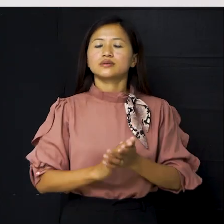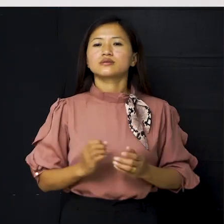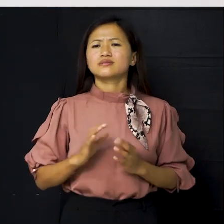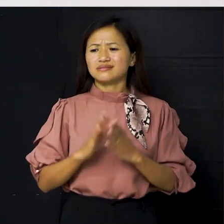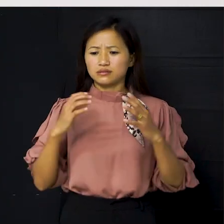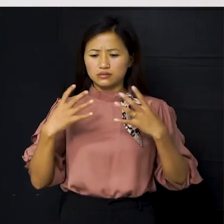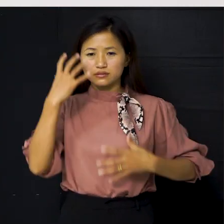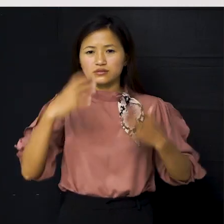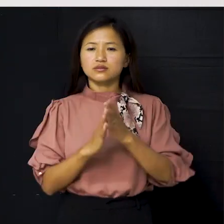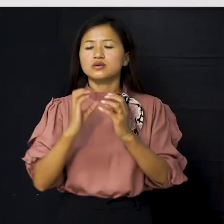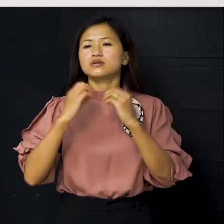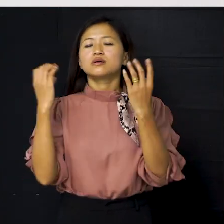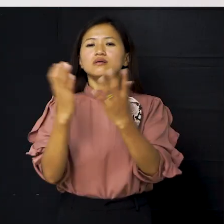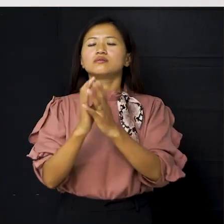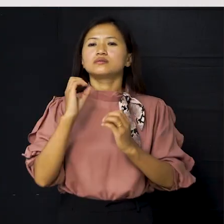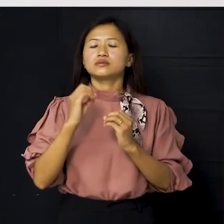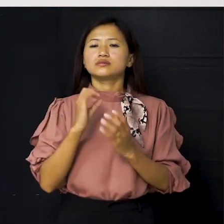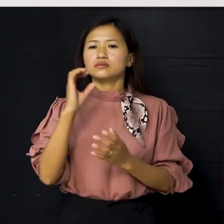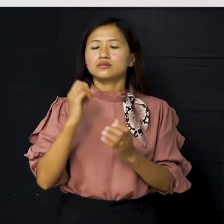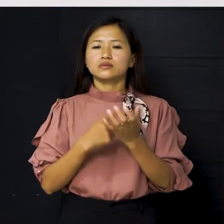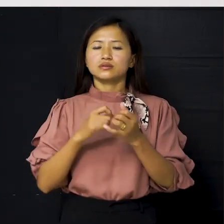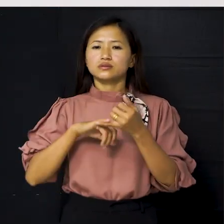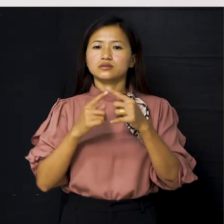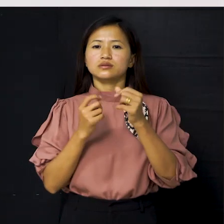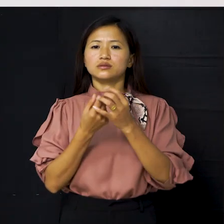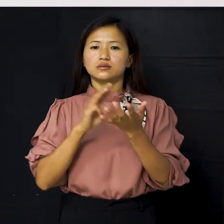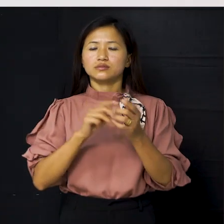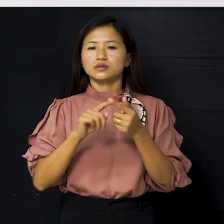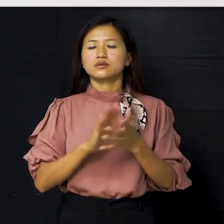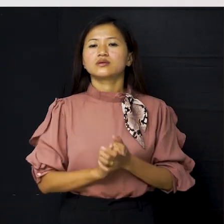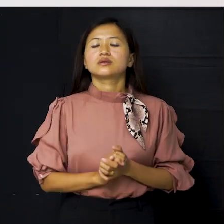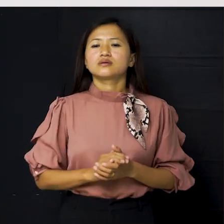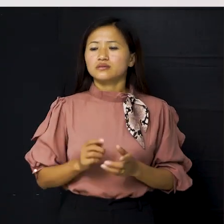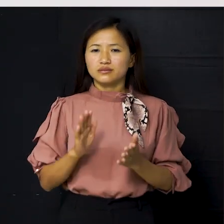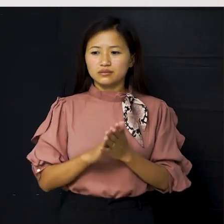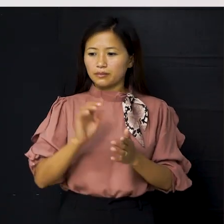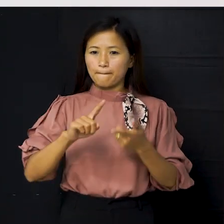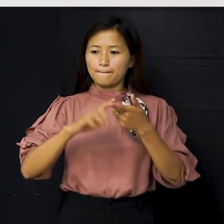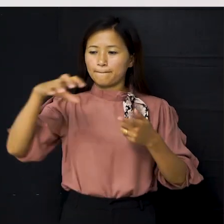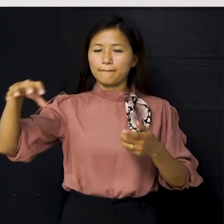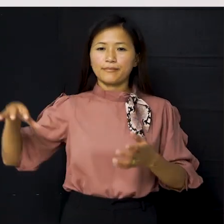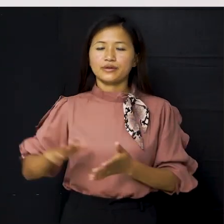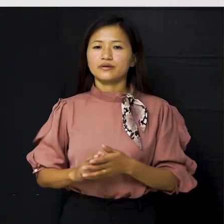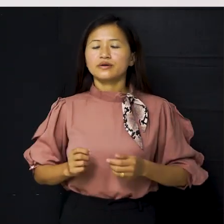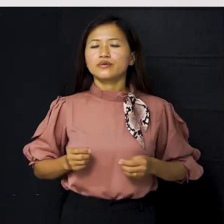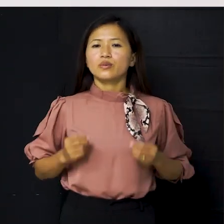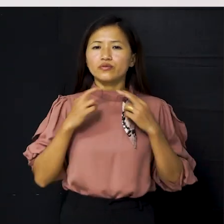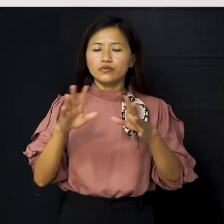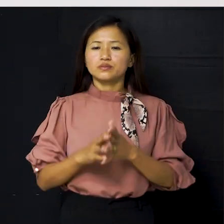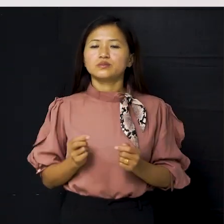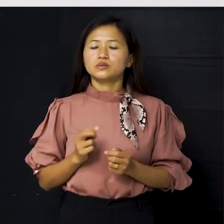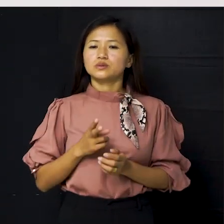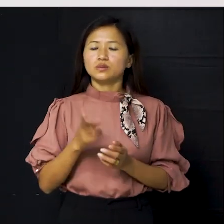the society, his empire was ruling very well. However, in one of the battle, he